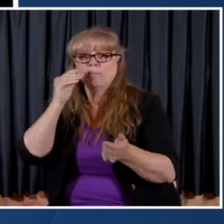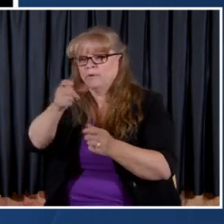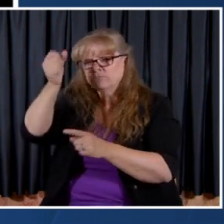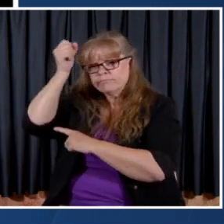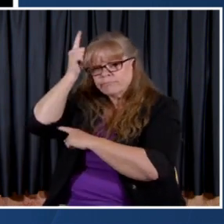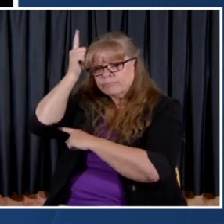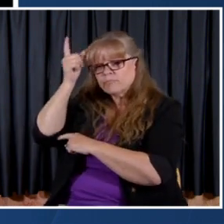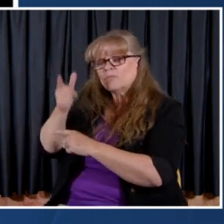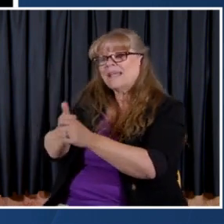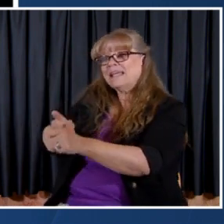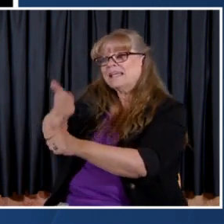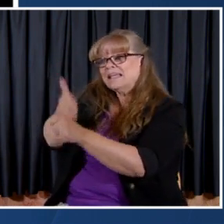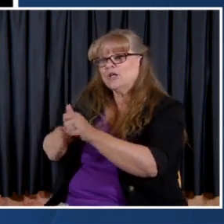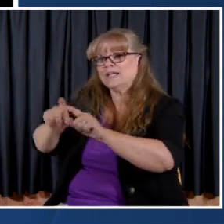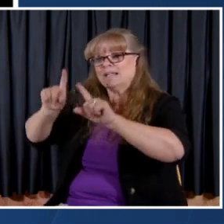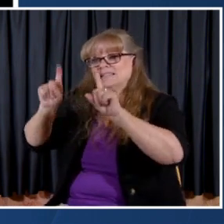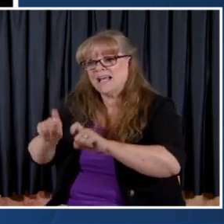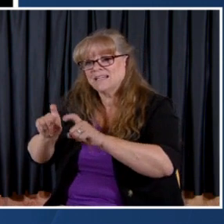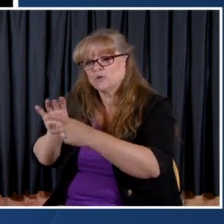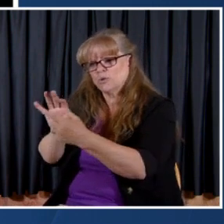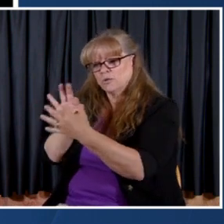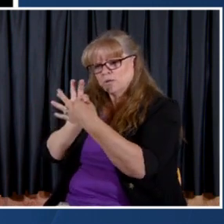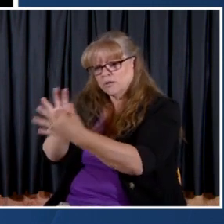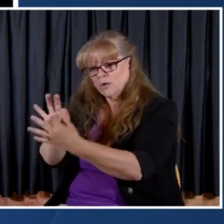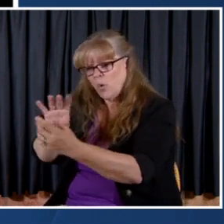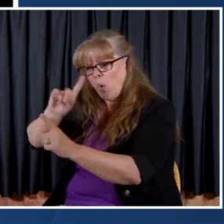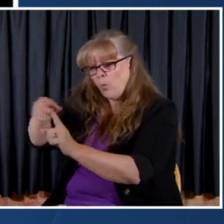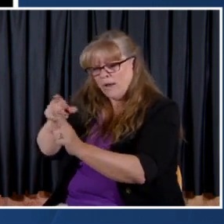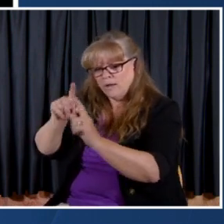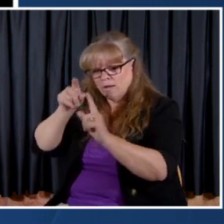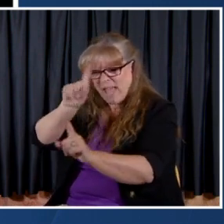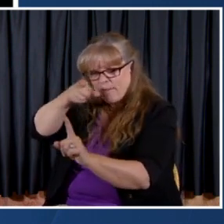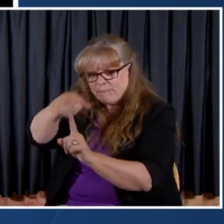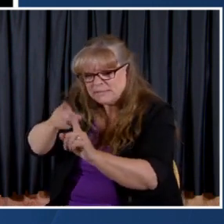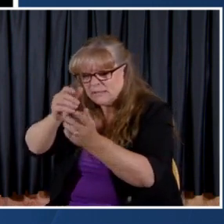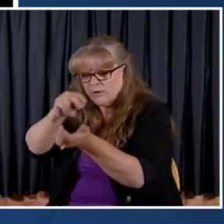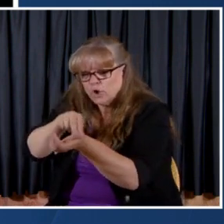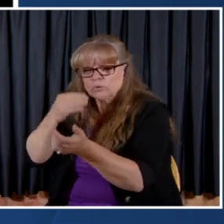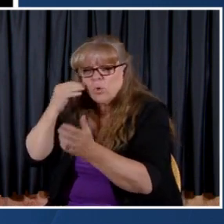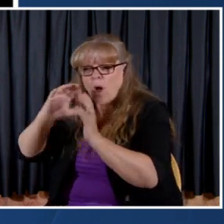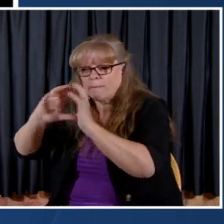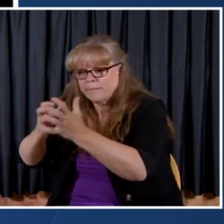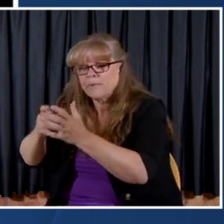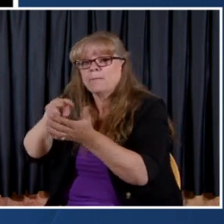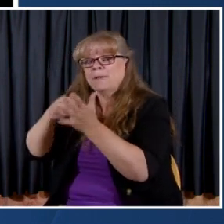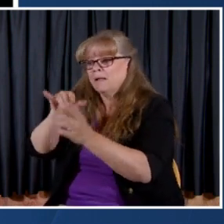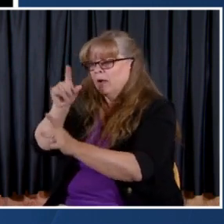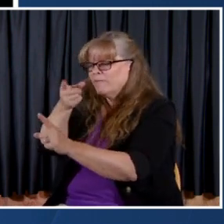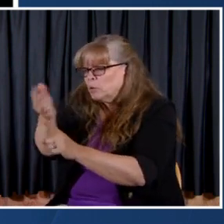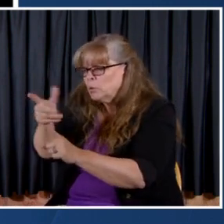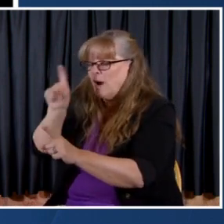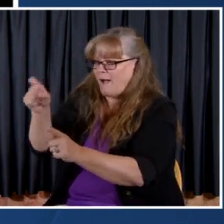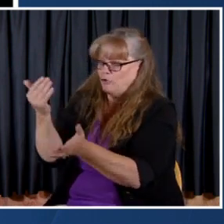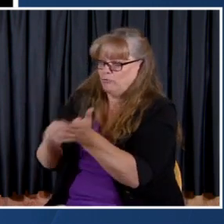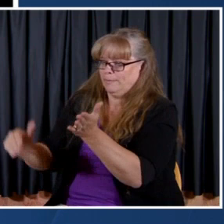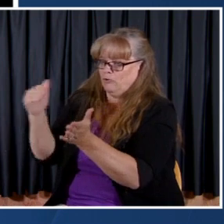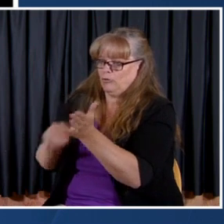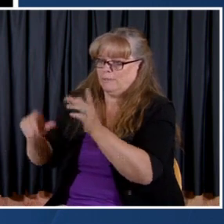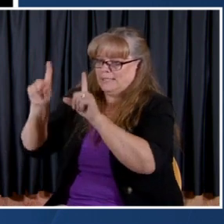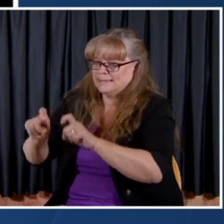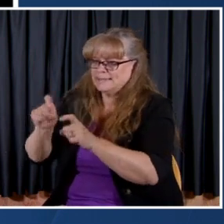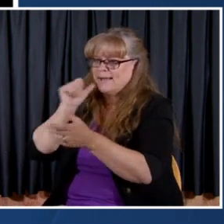meaning every week or 10 days or 2 weeks, being able to screen out asymptomatic employees who are contagious can